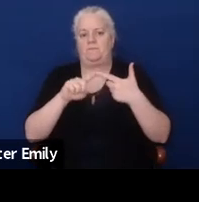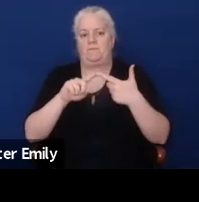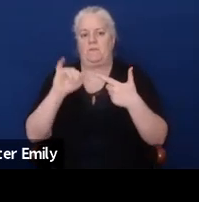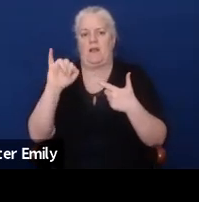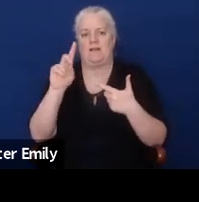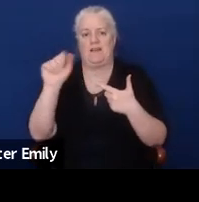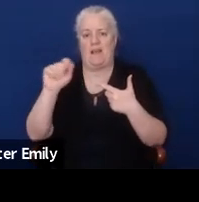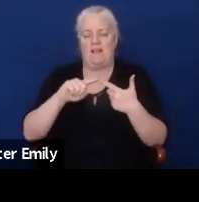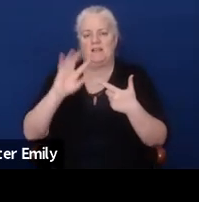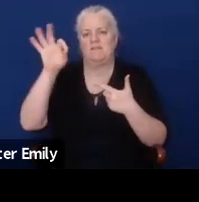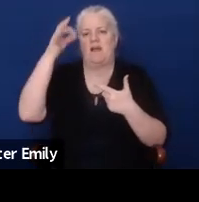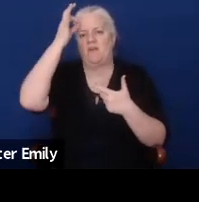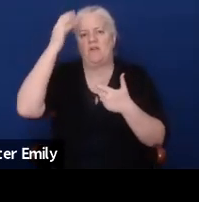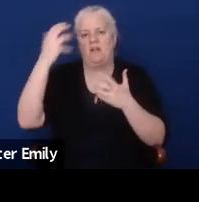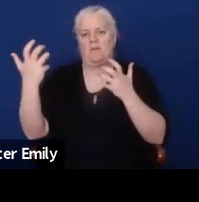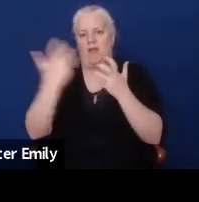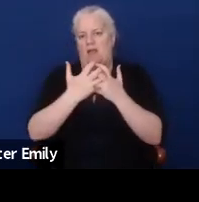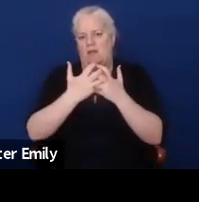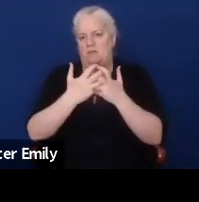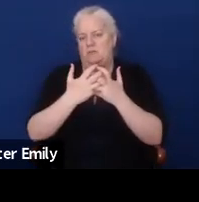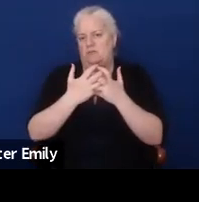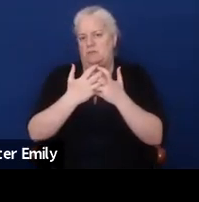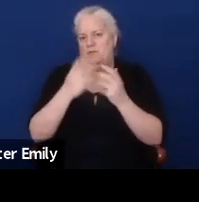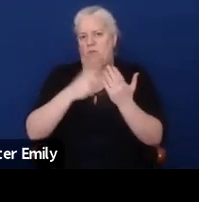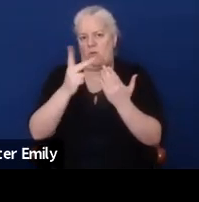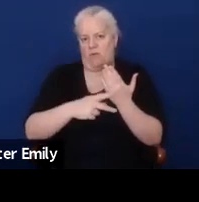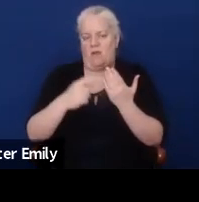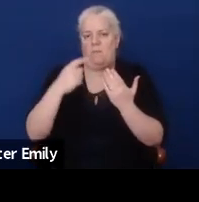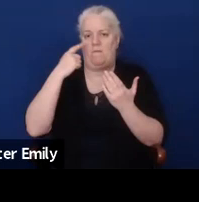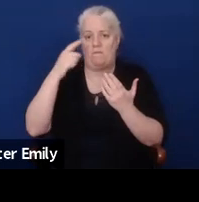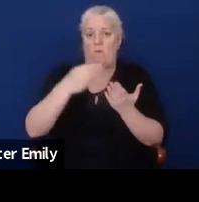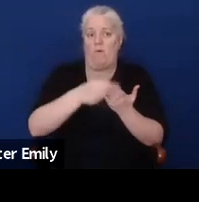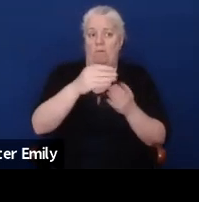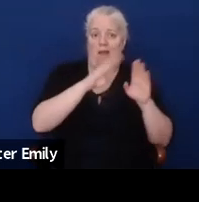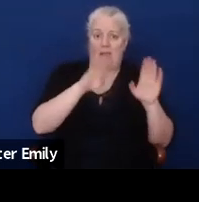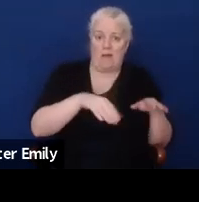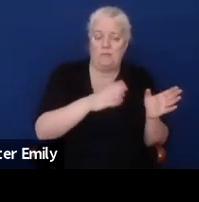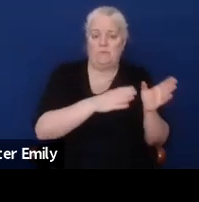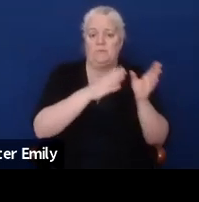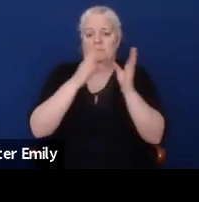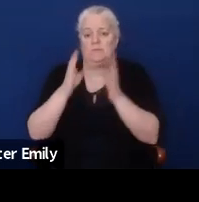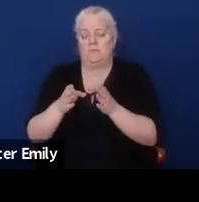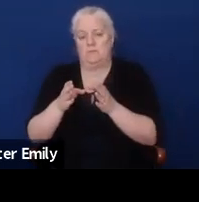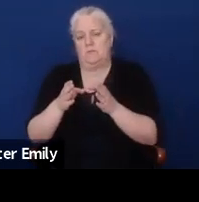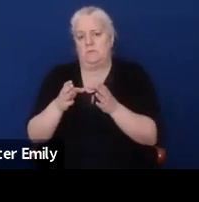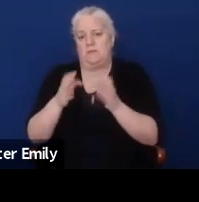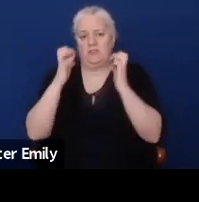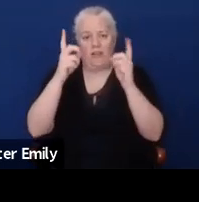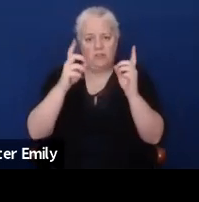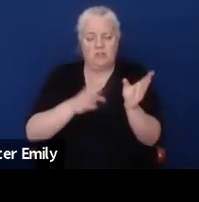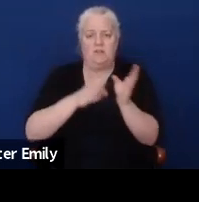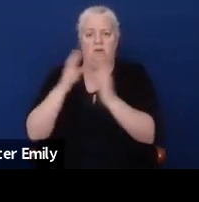saving program for buying a house, education, or send money to start a business. But